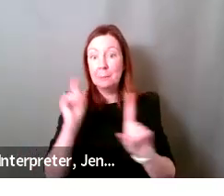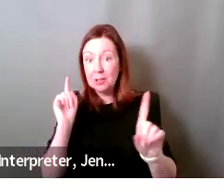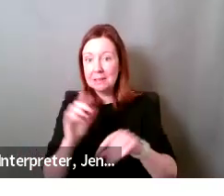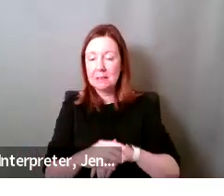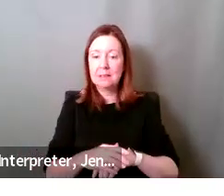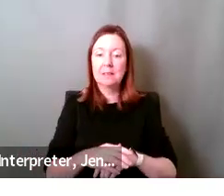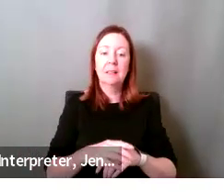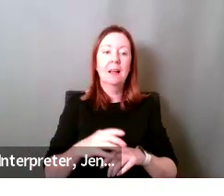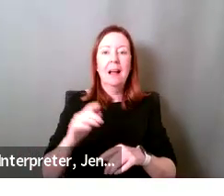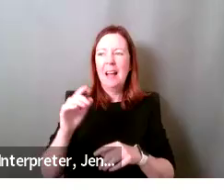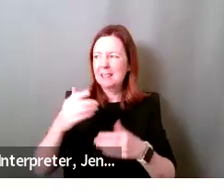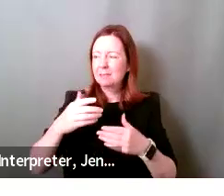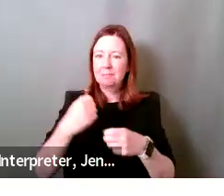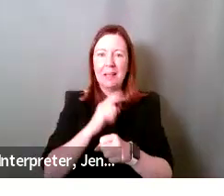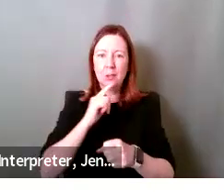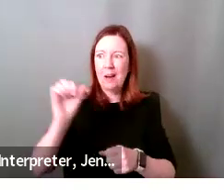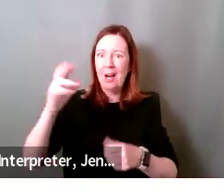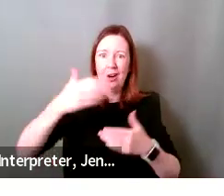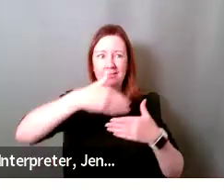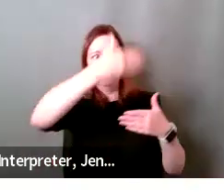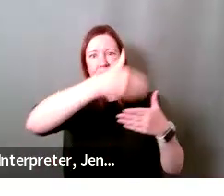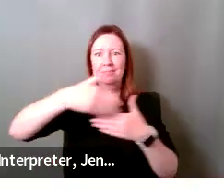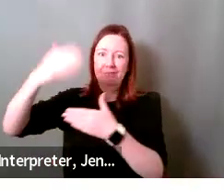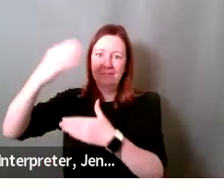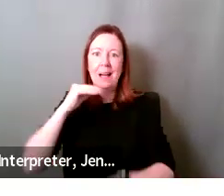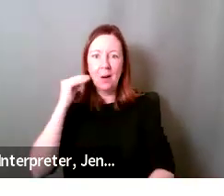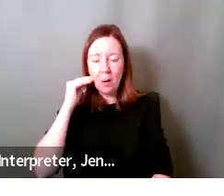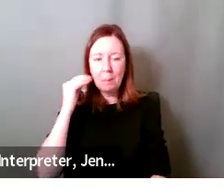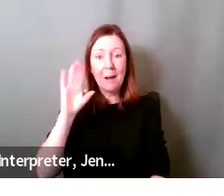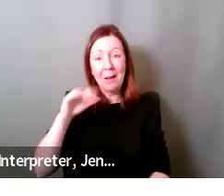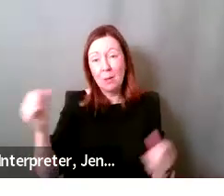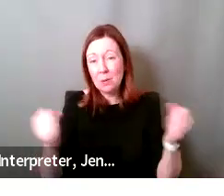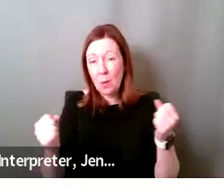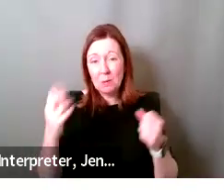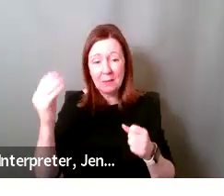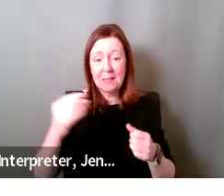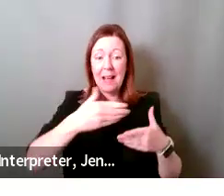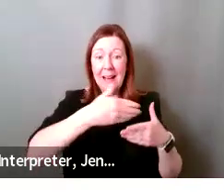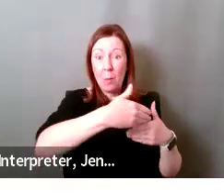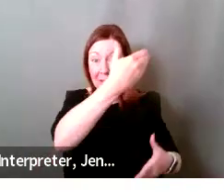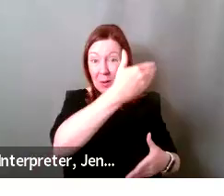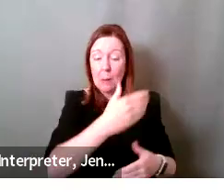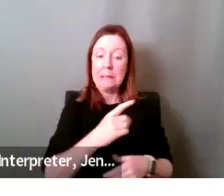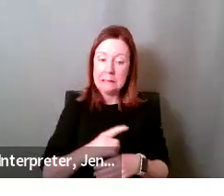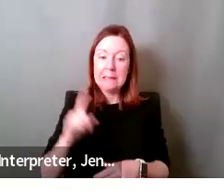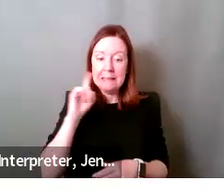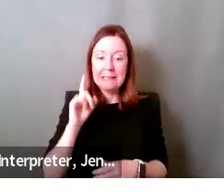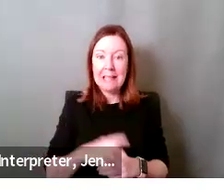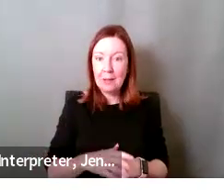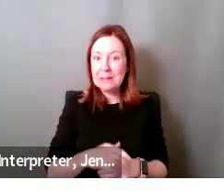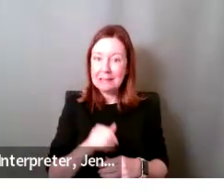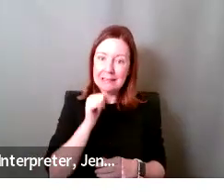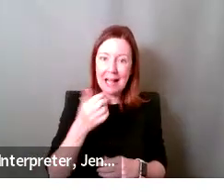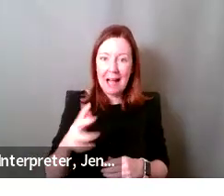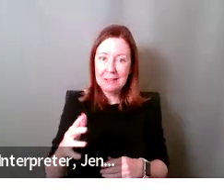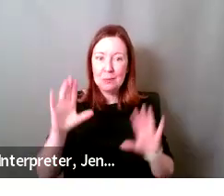keep circulating air at home for 5 days afterwards. Again, I know it's cold and opening the window right now sounds not